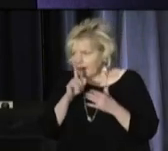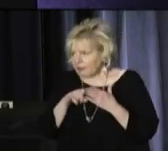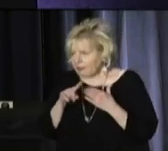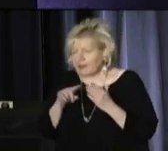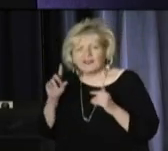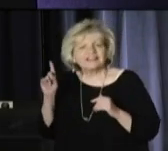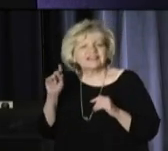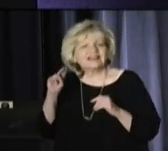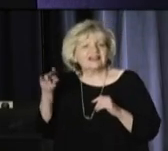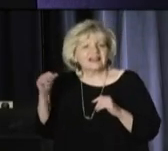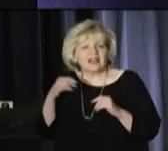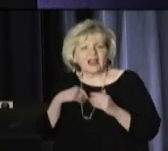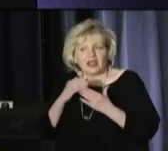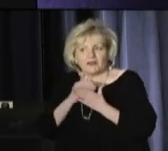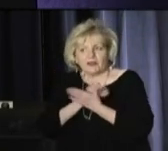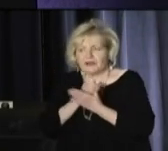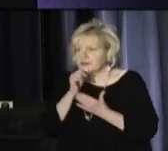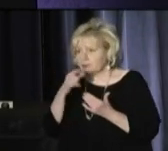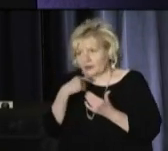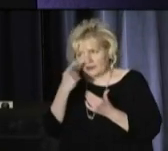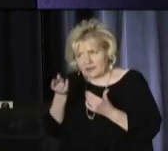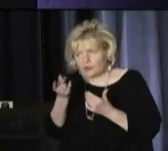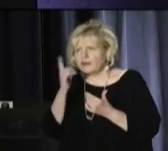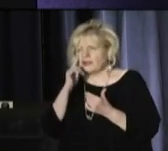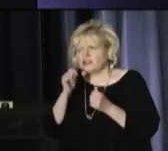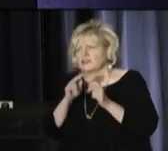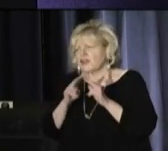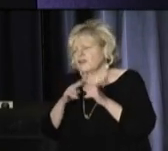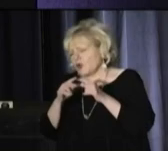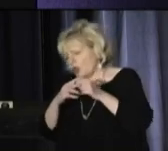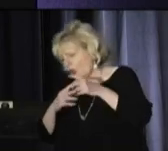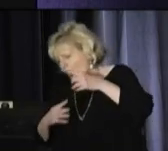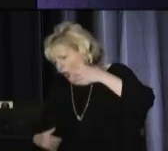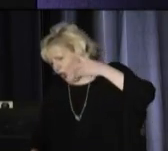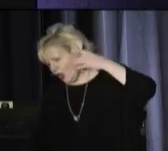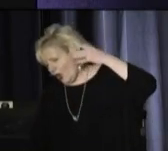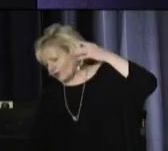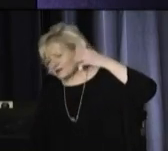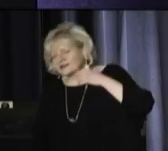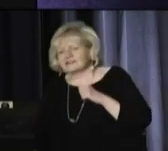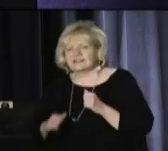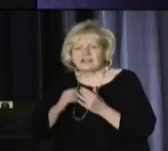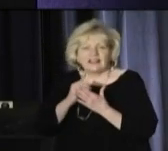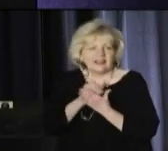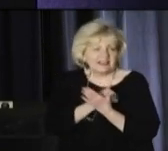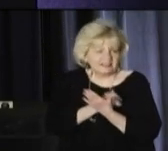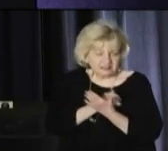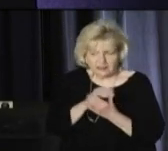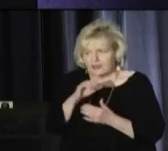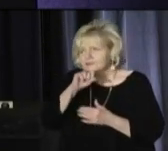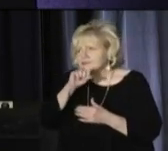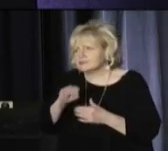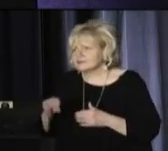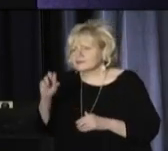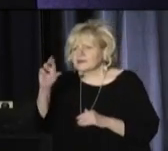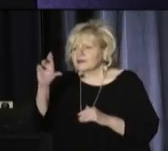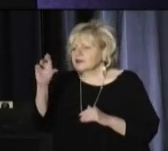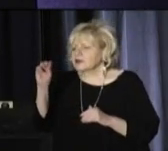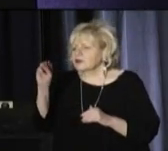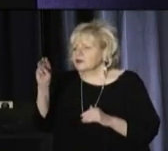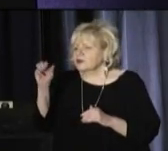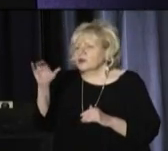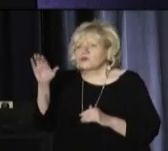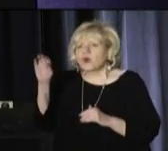I have my list, and I won't give it to you all because it's a very long, but even at the level of romance novels, I adore reading romance novels. I think that anything I know